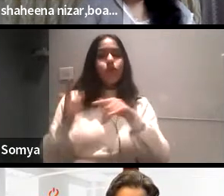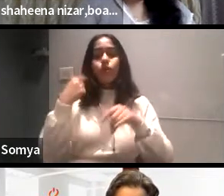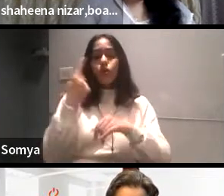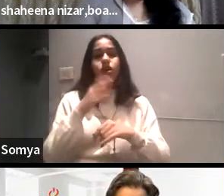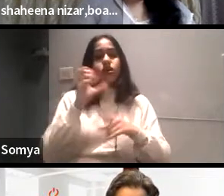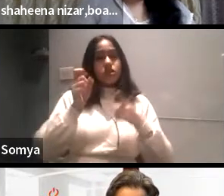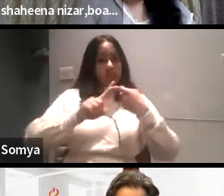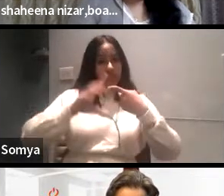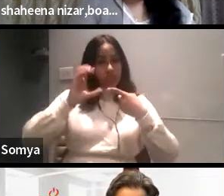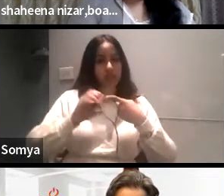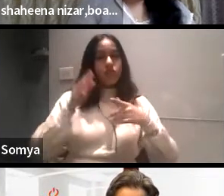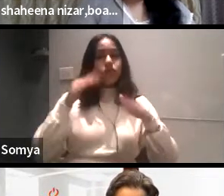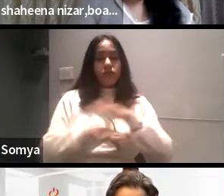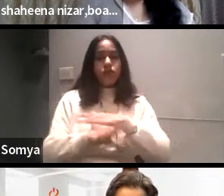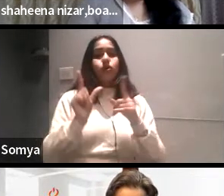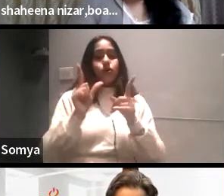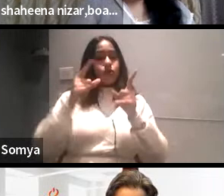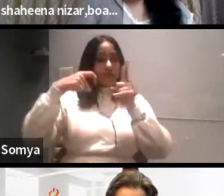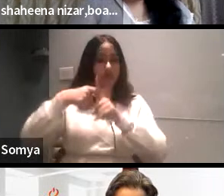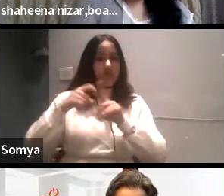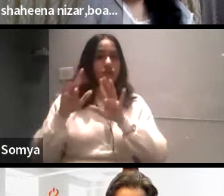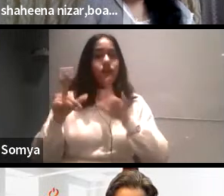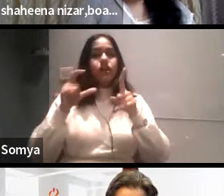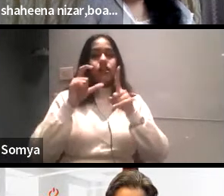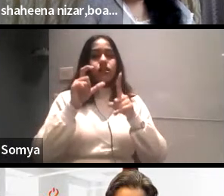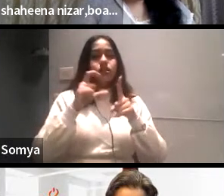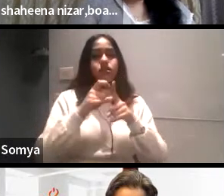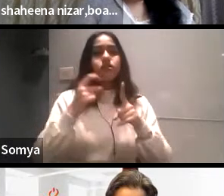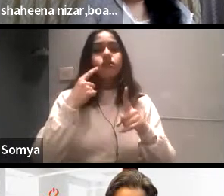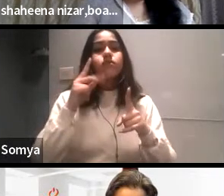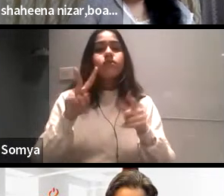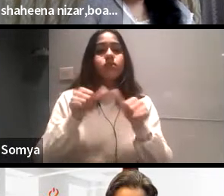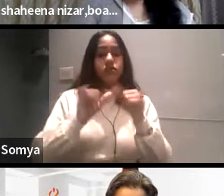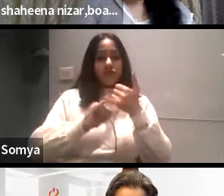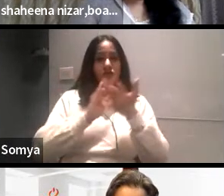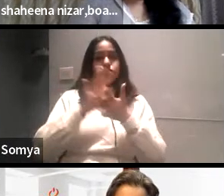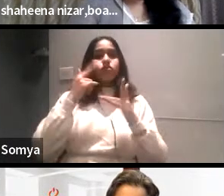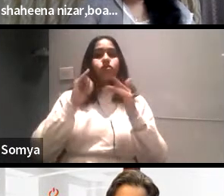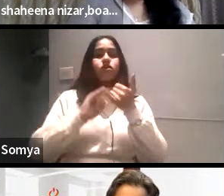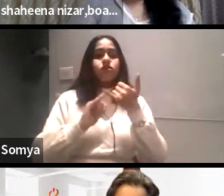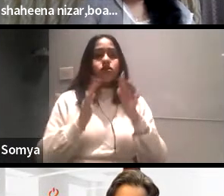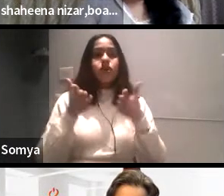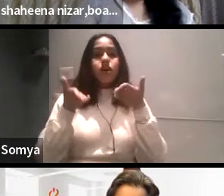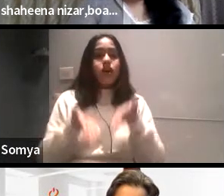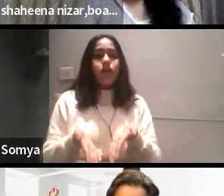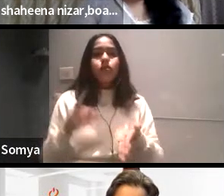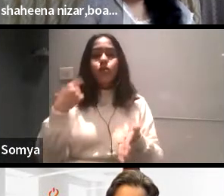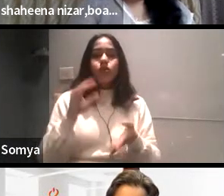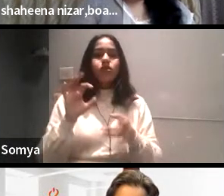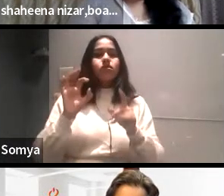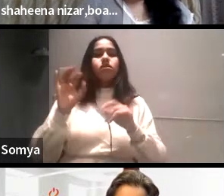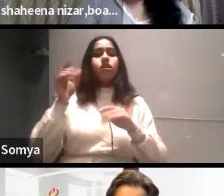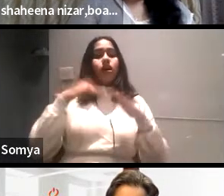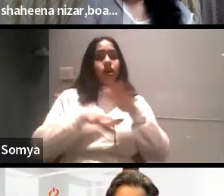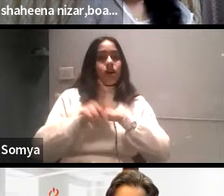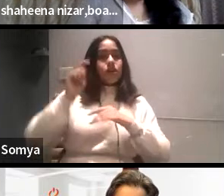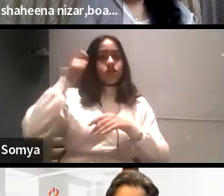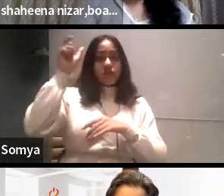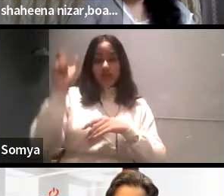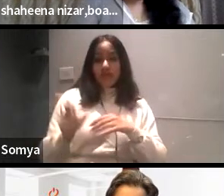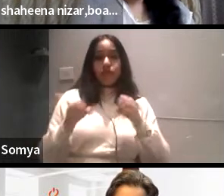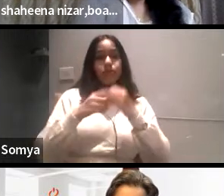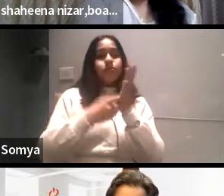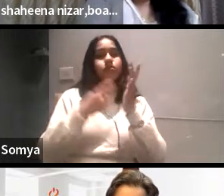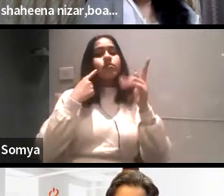of Seed Maritime UK. Debashish was born in Patna, is now a British citizen. He's a chief engineer by profession